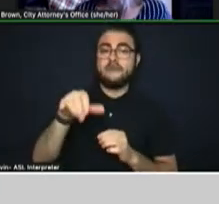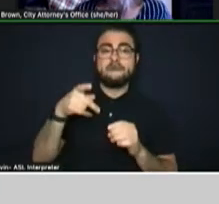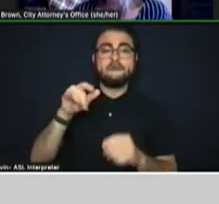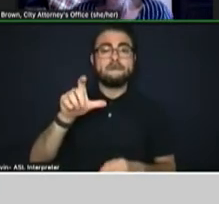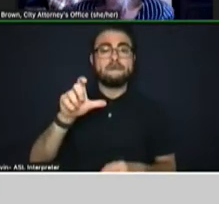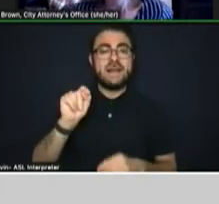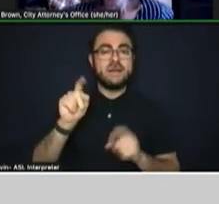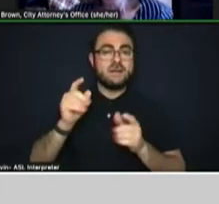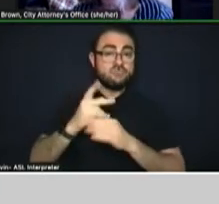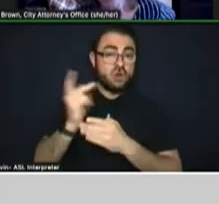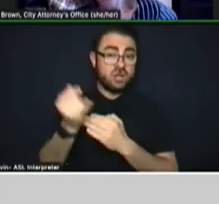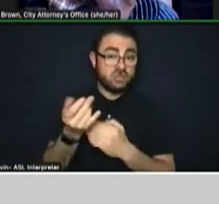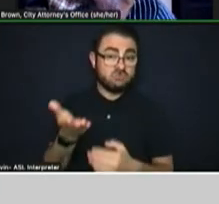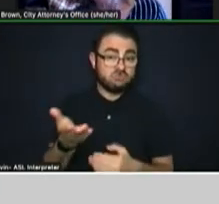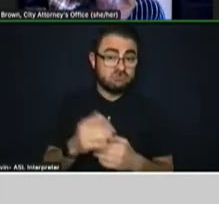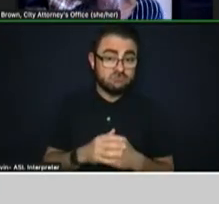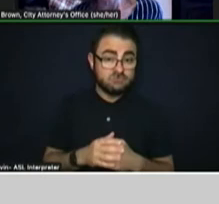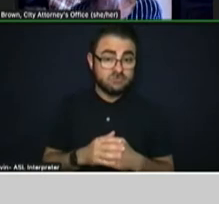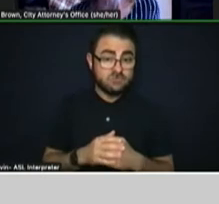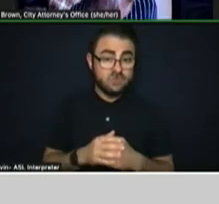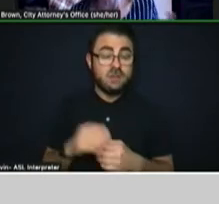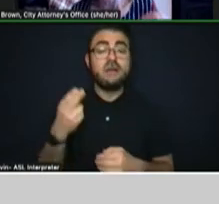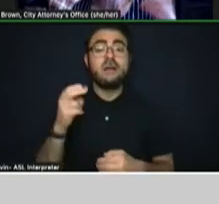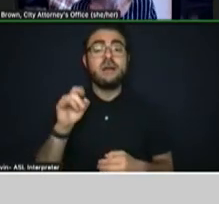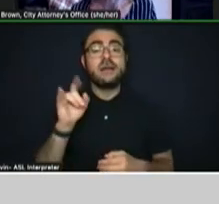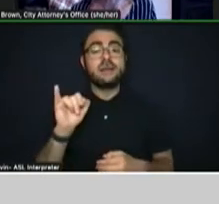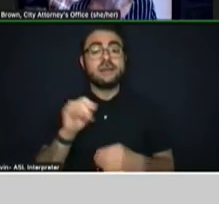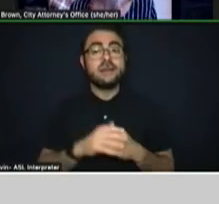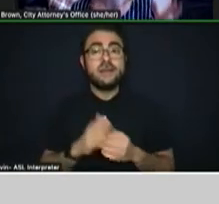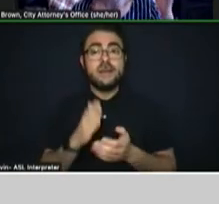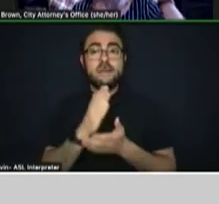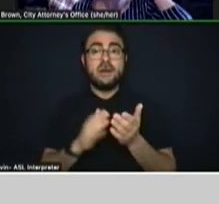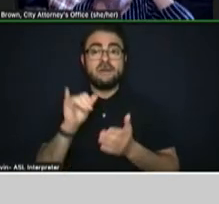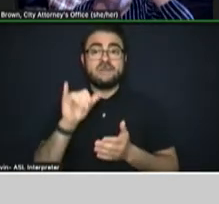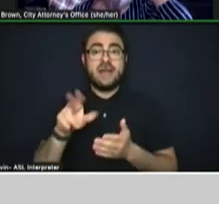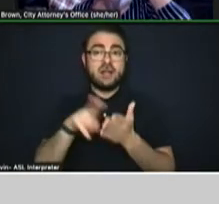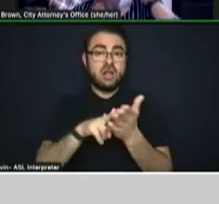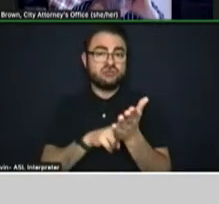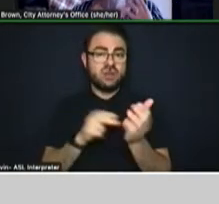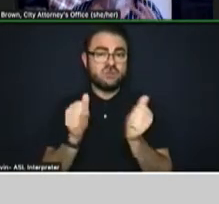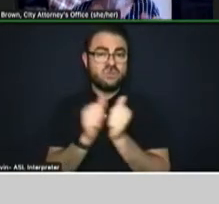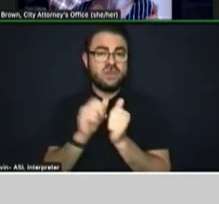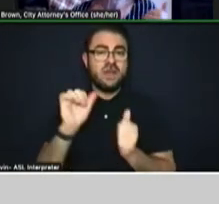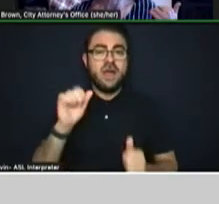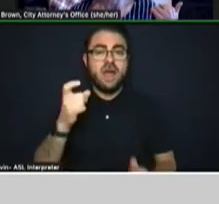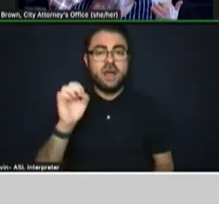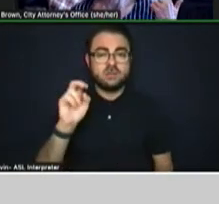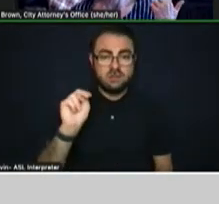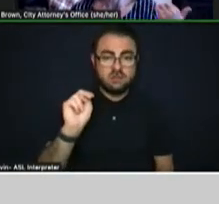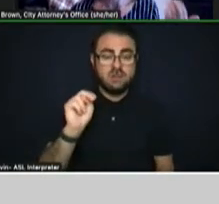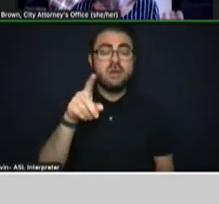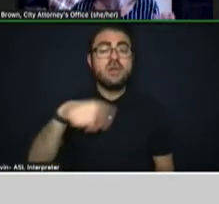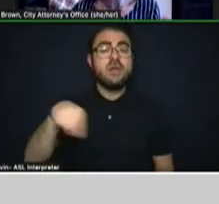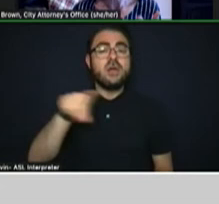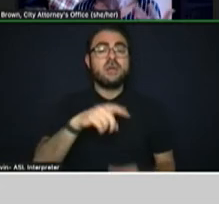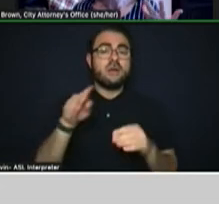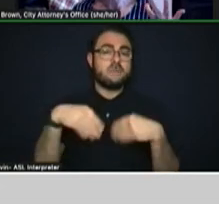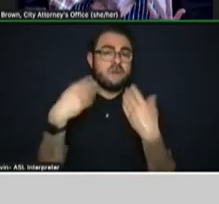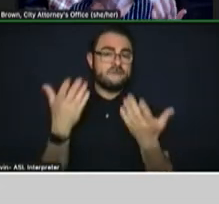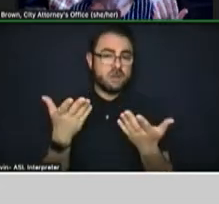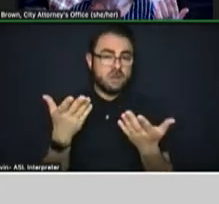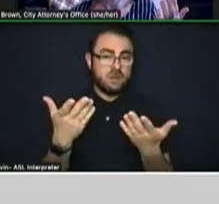So part of the contract with Exxon is that they are providing at no